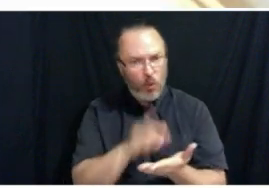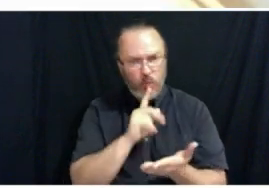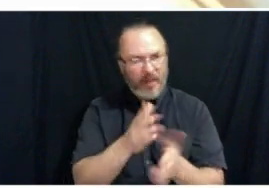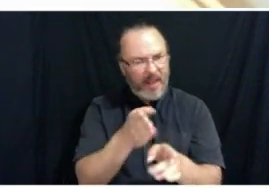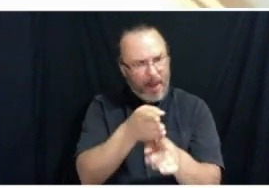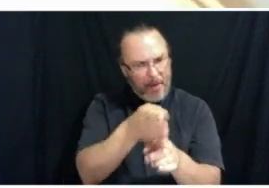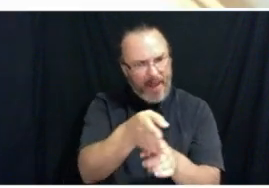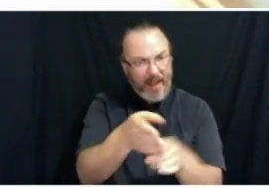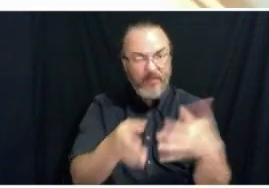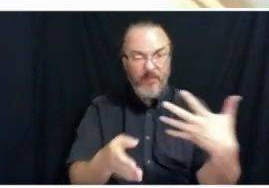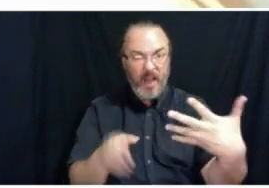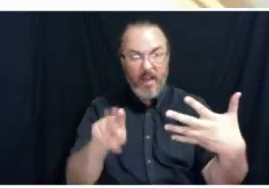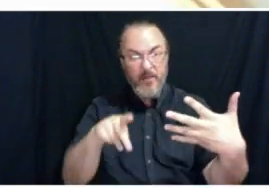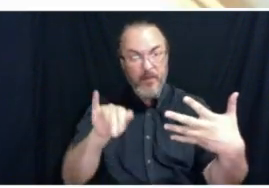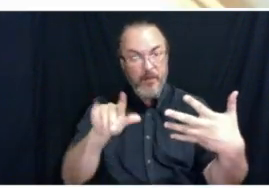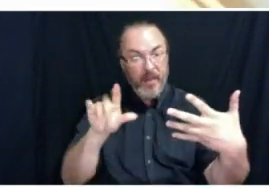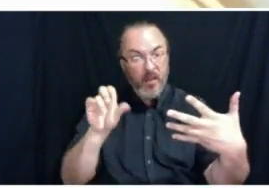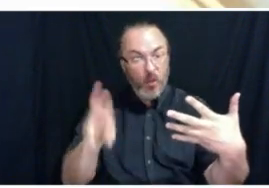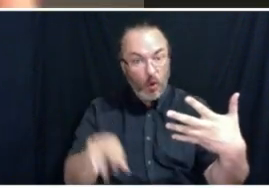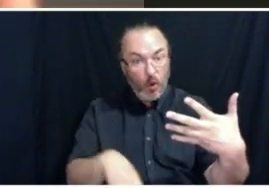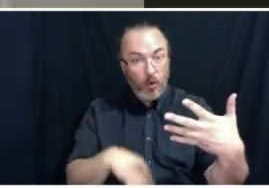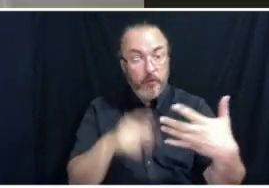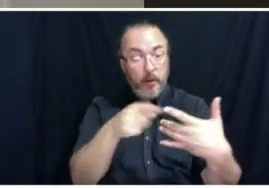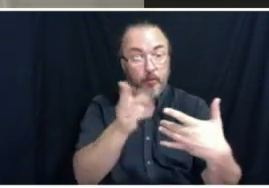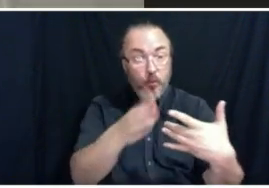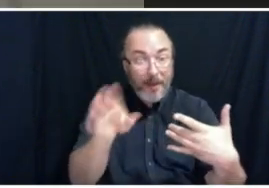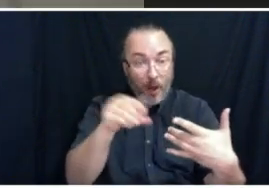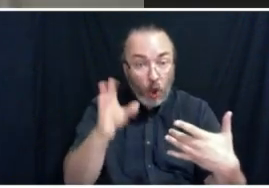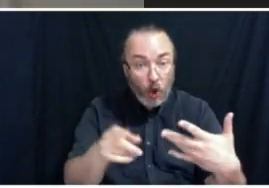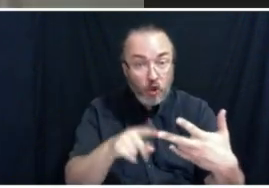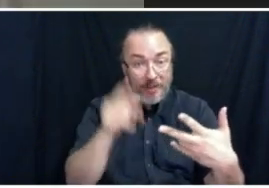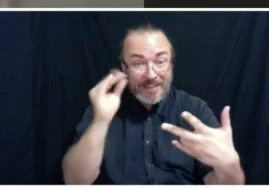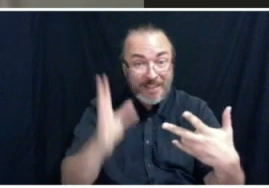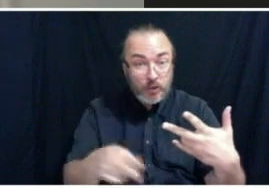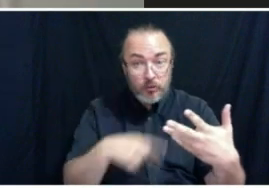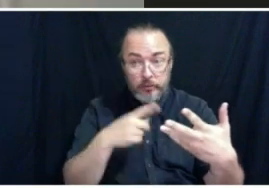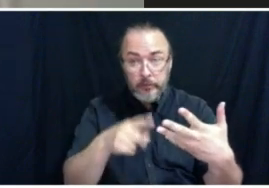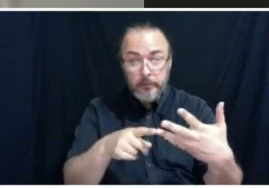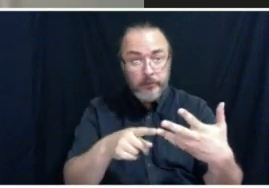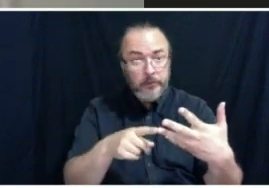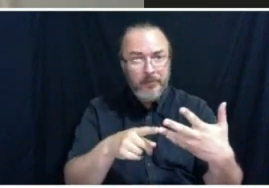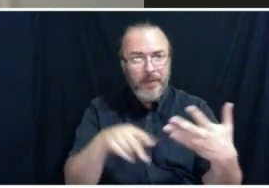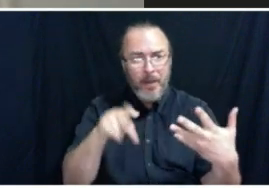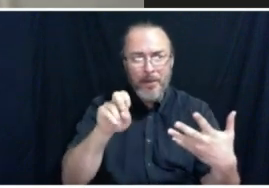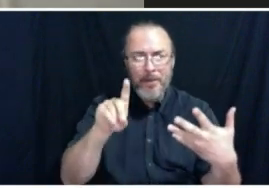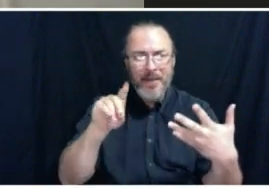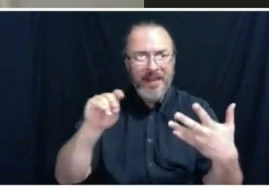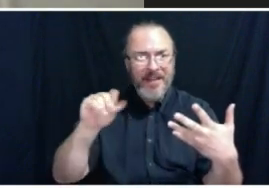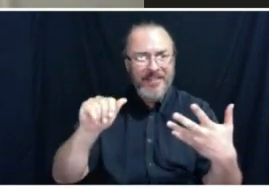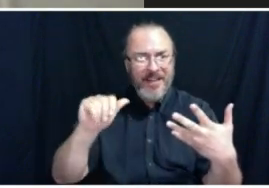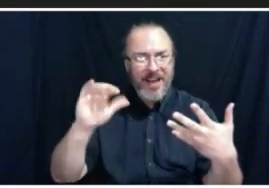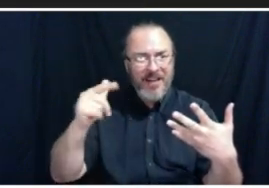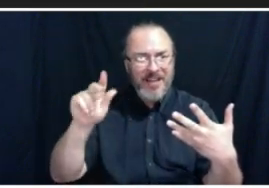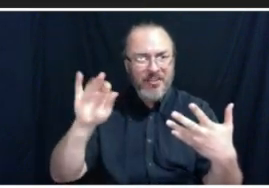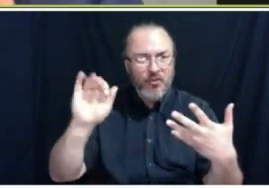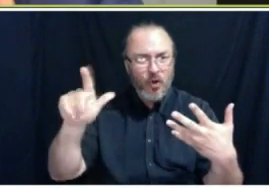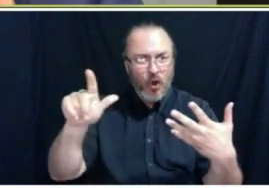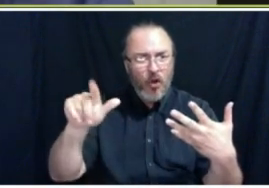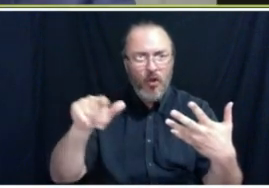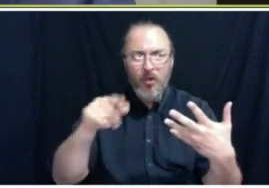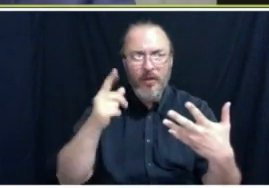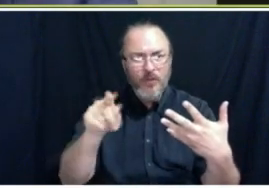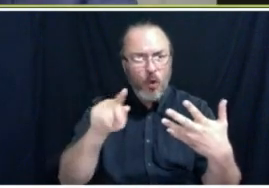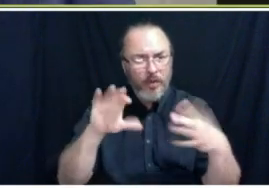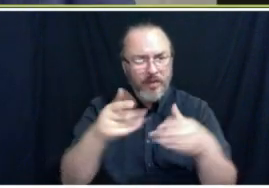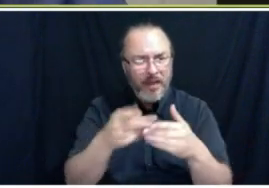pillars, together with prepared learners, teachers, pedagogical approaches at the classroom level,